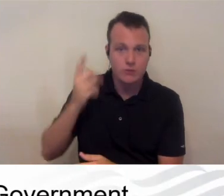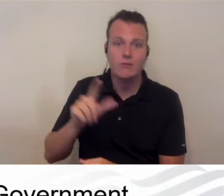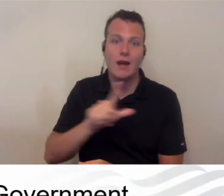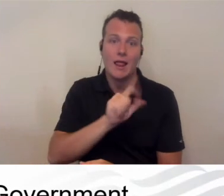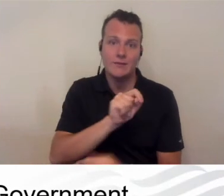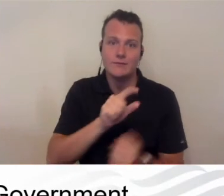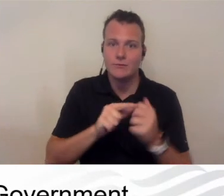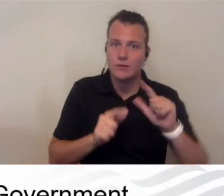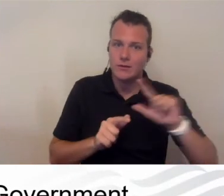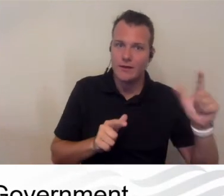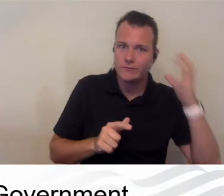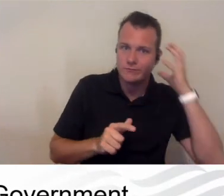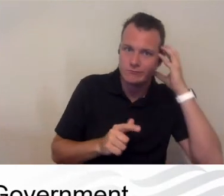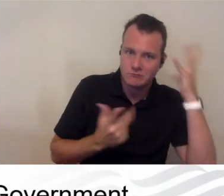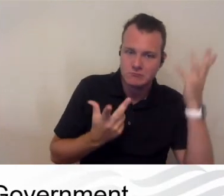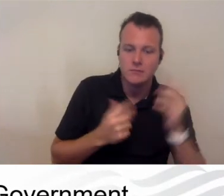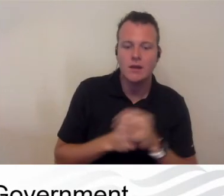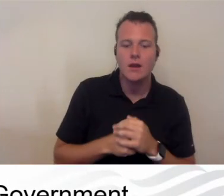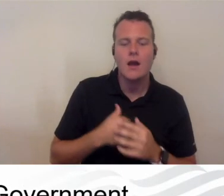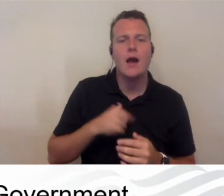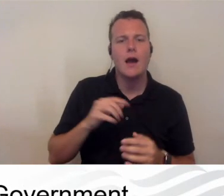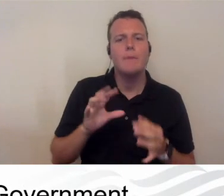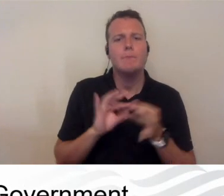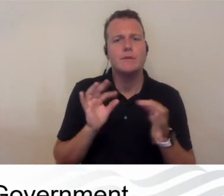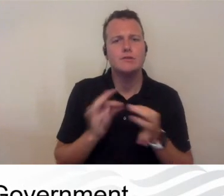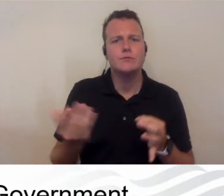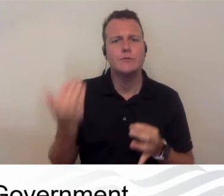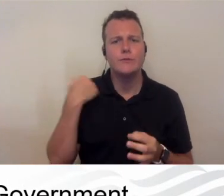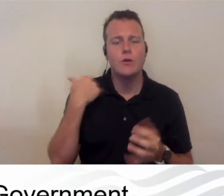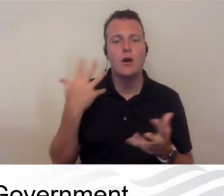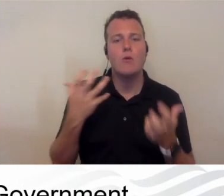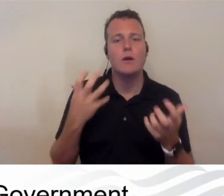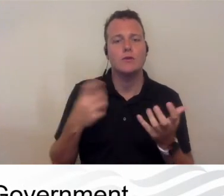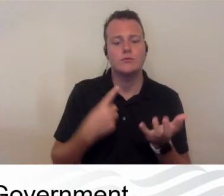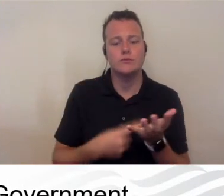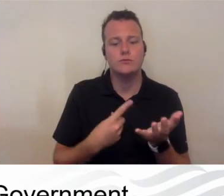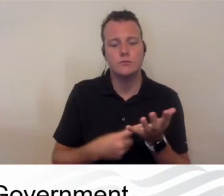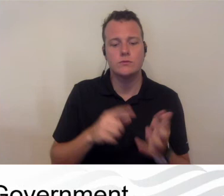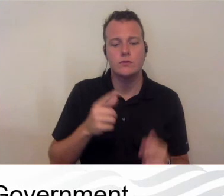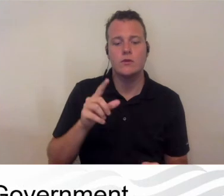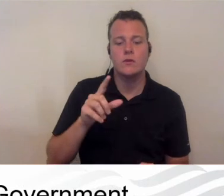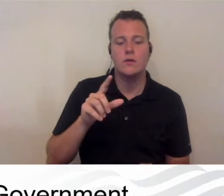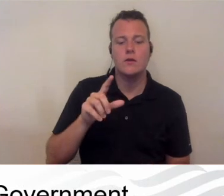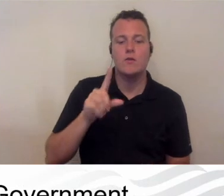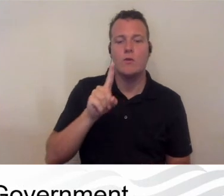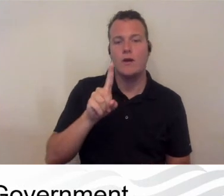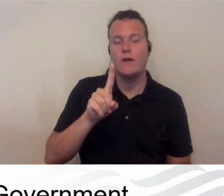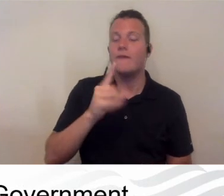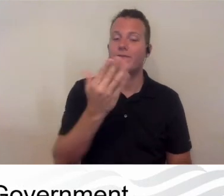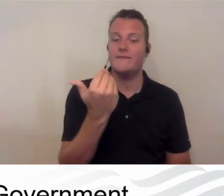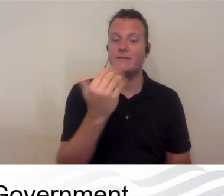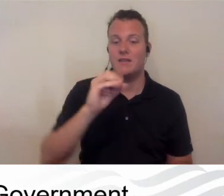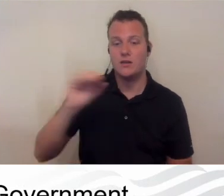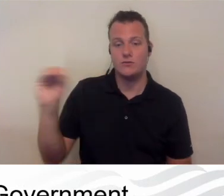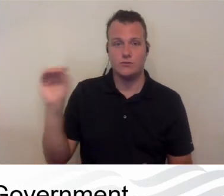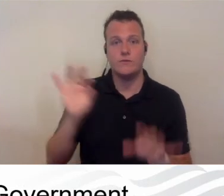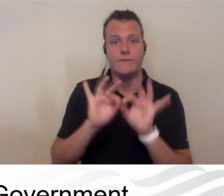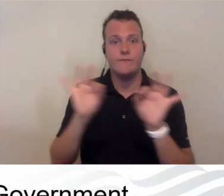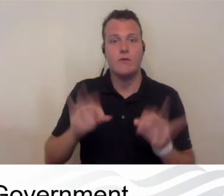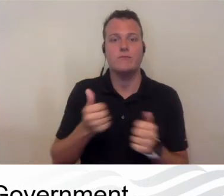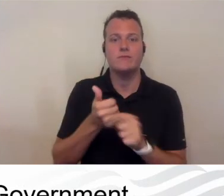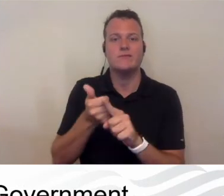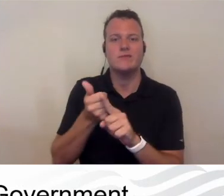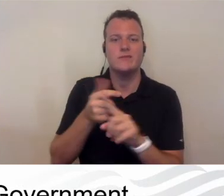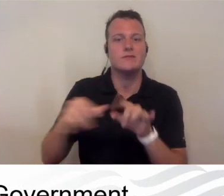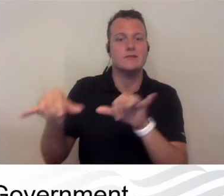it would be the left ear. So I mentioned to you that I wanted to also go over the 1500 form. It's a